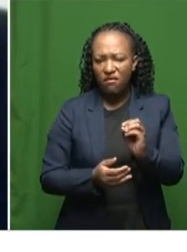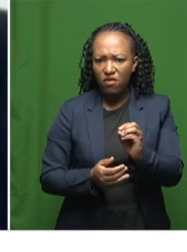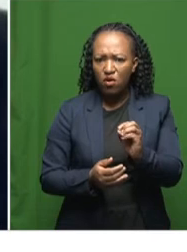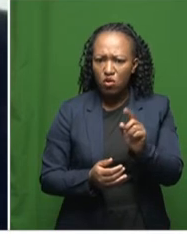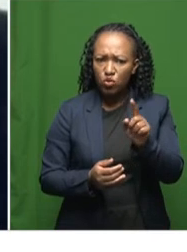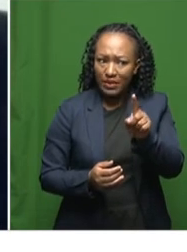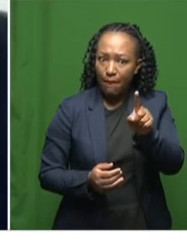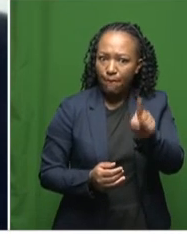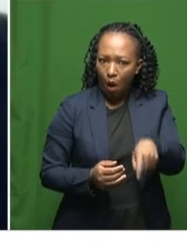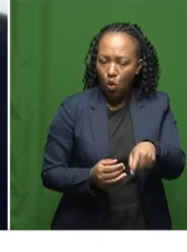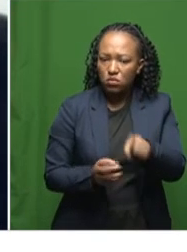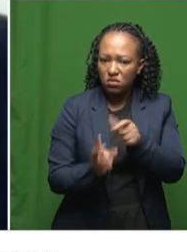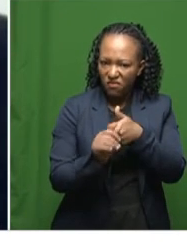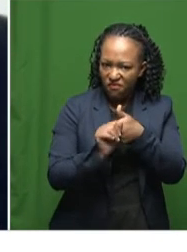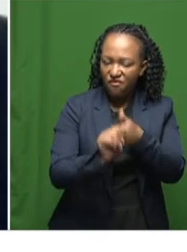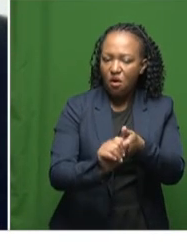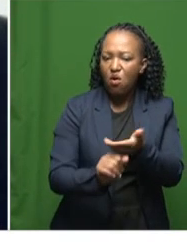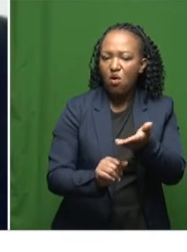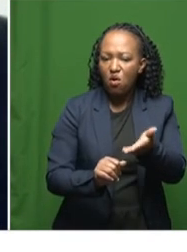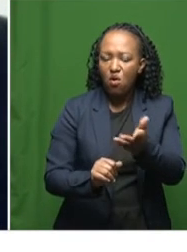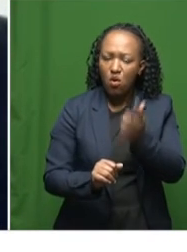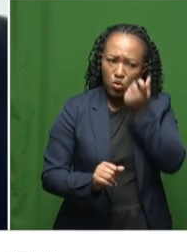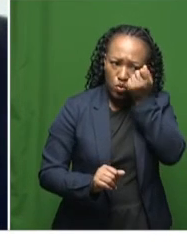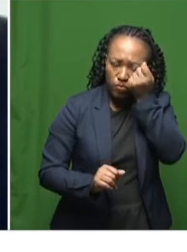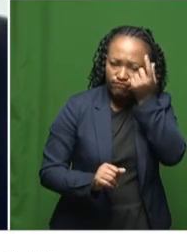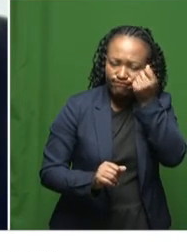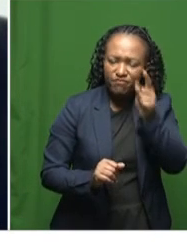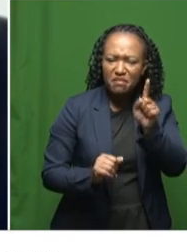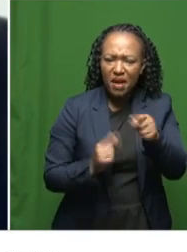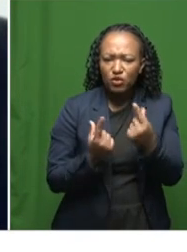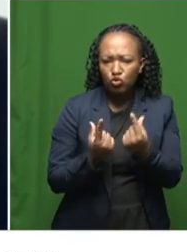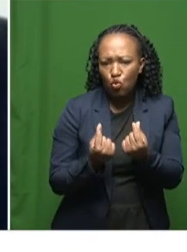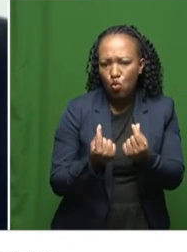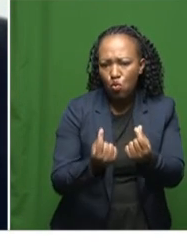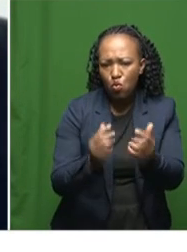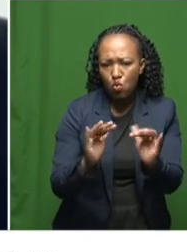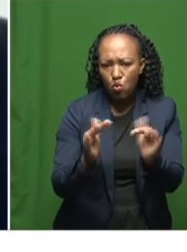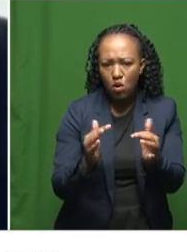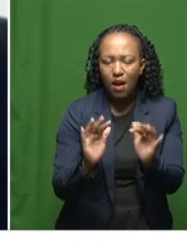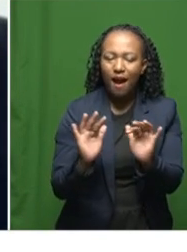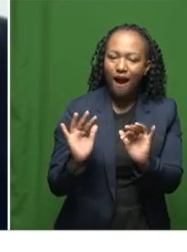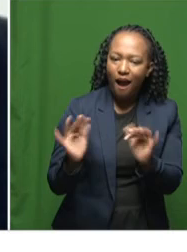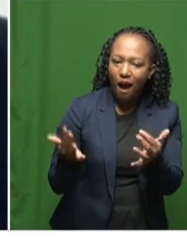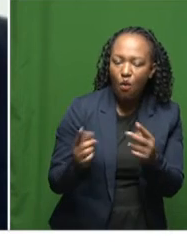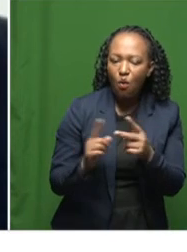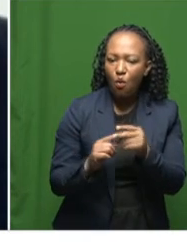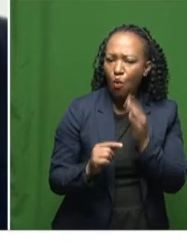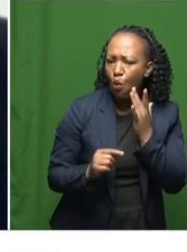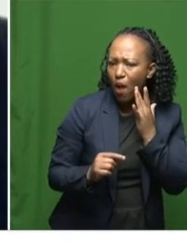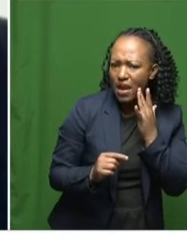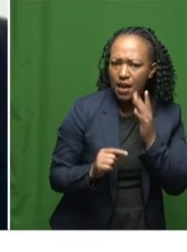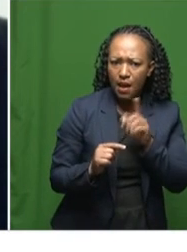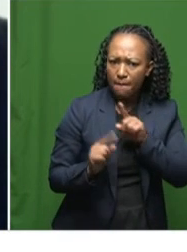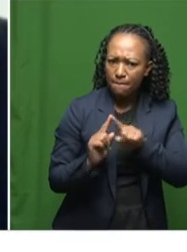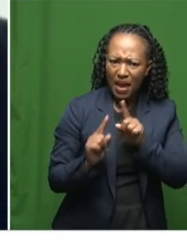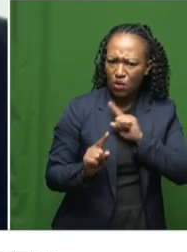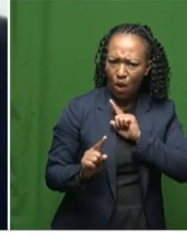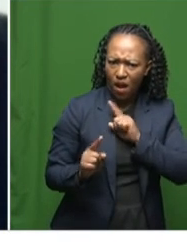how it was supposed to be done. You understand what needs to be done and how and when. So why wasn't it done?